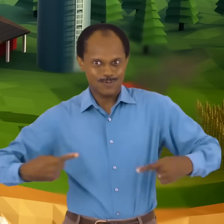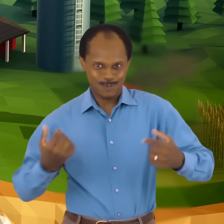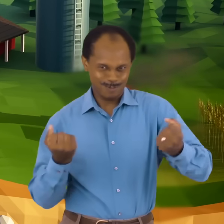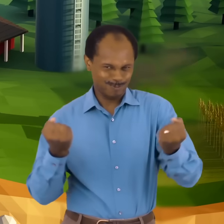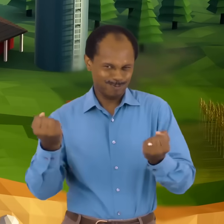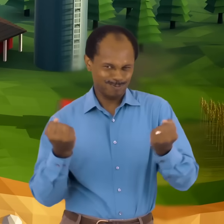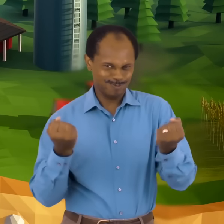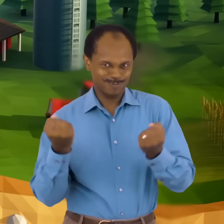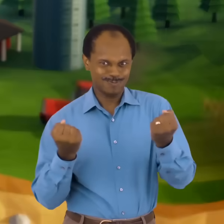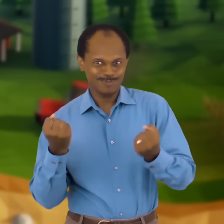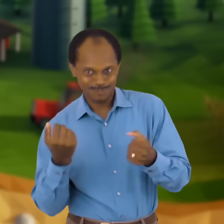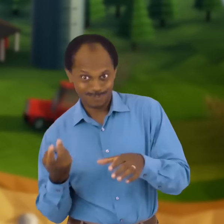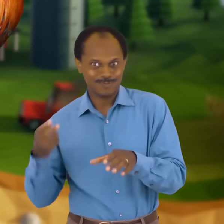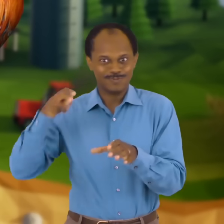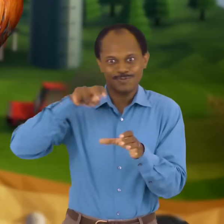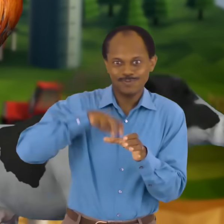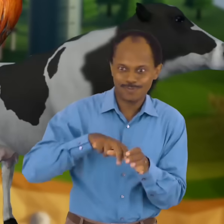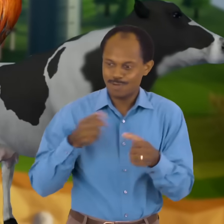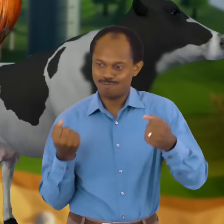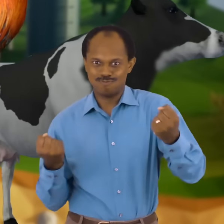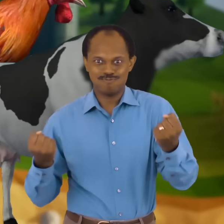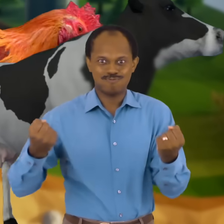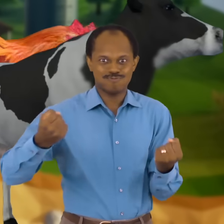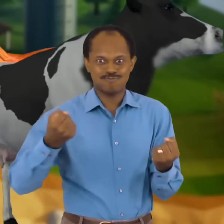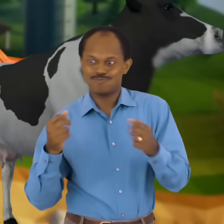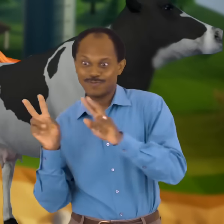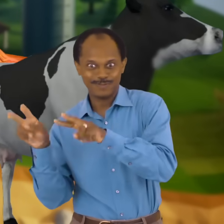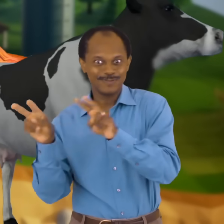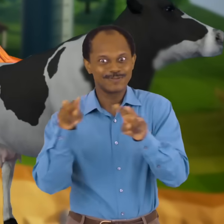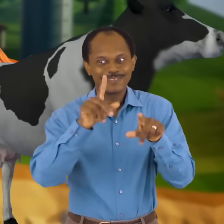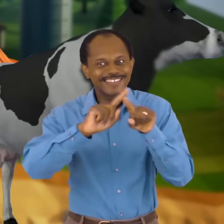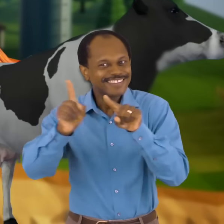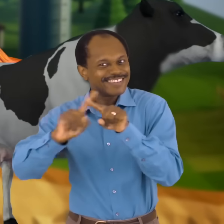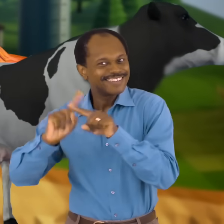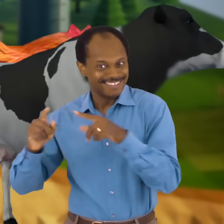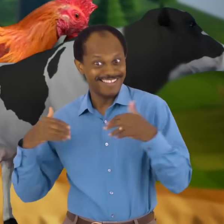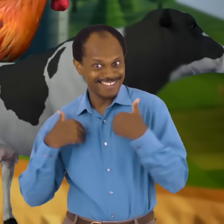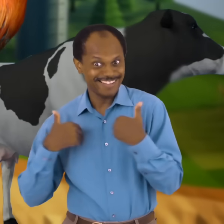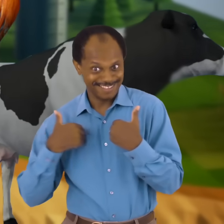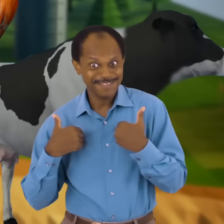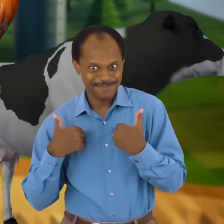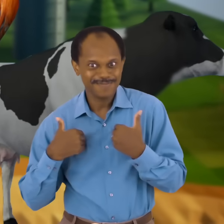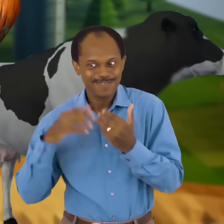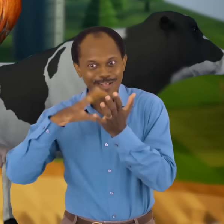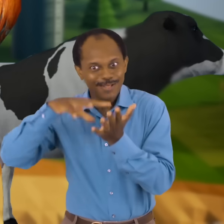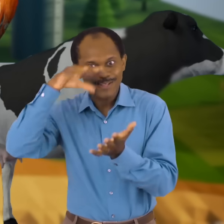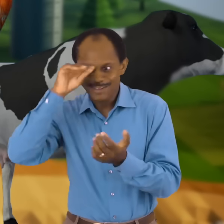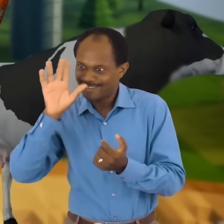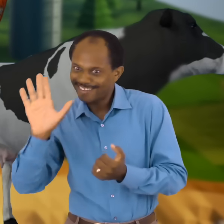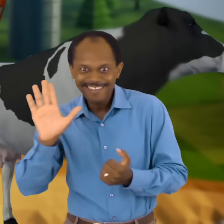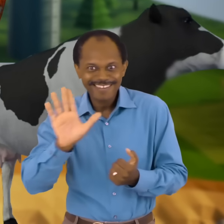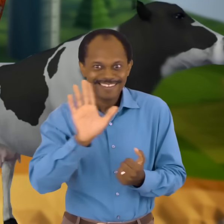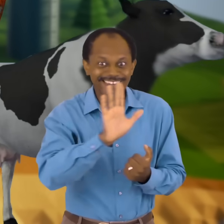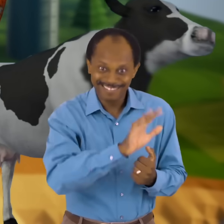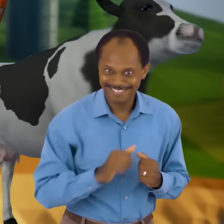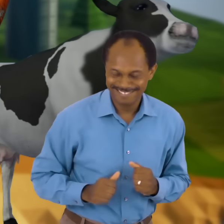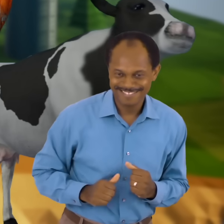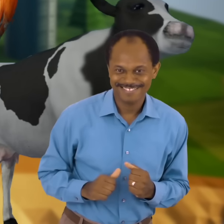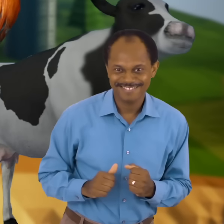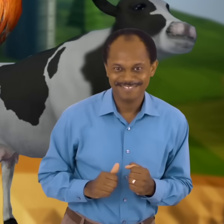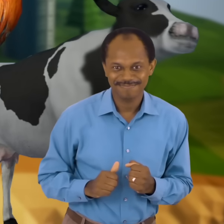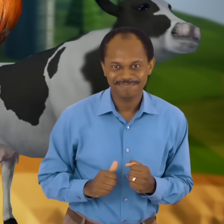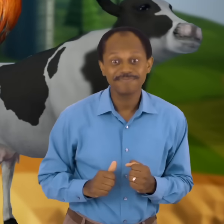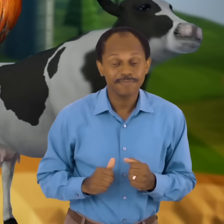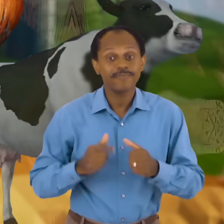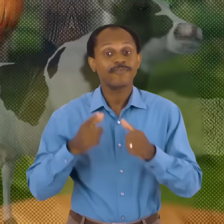jump into our imaginary tractor and take a trip around the farm and learn about some of the animals that